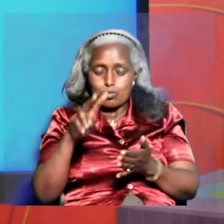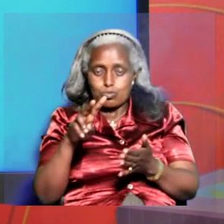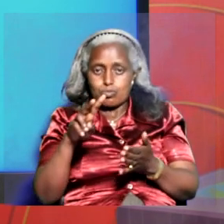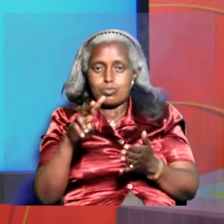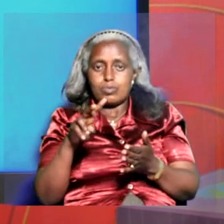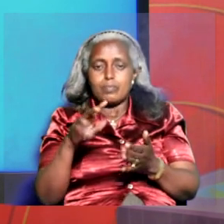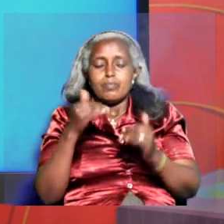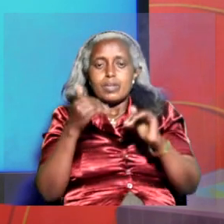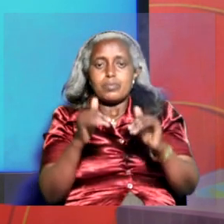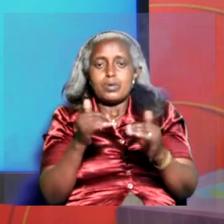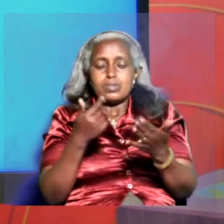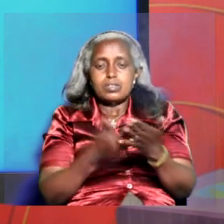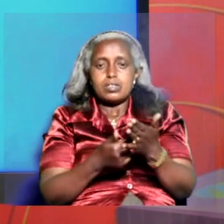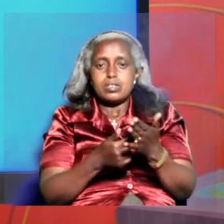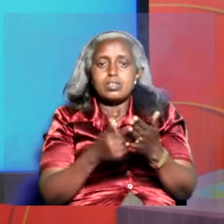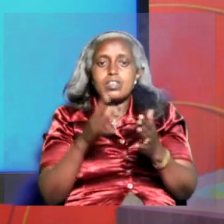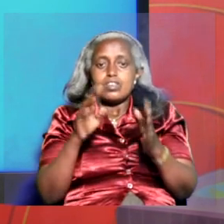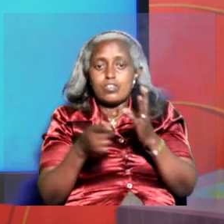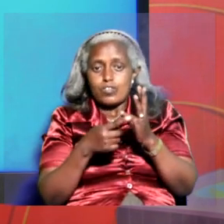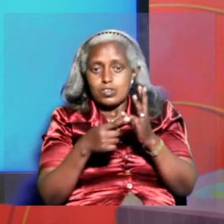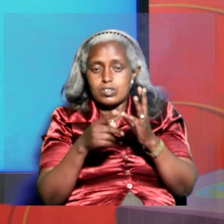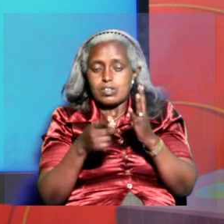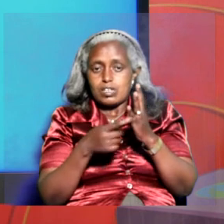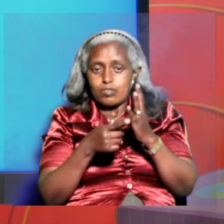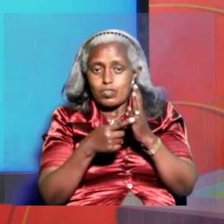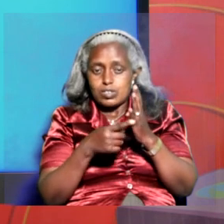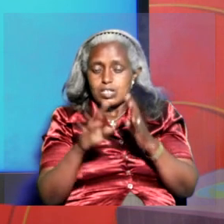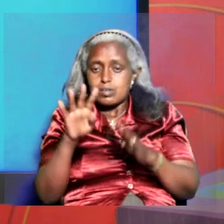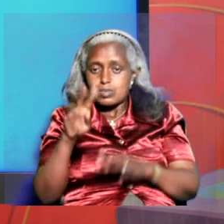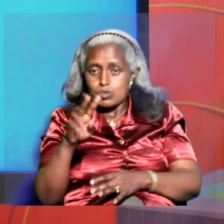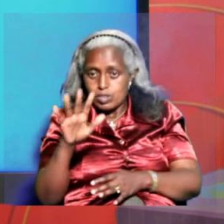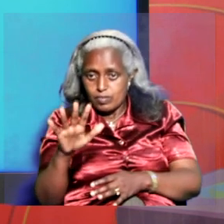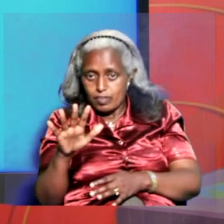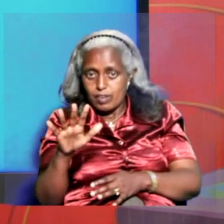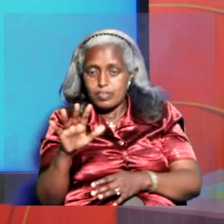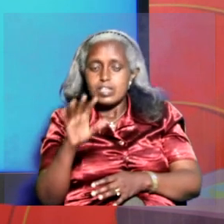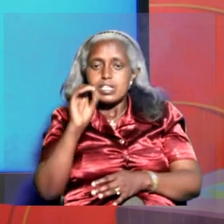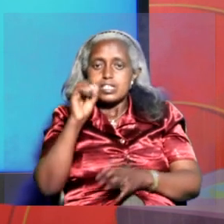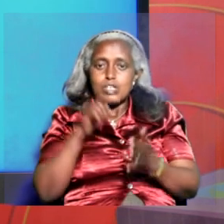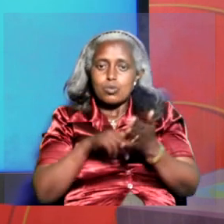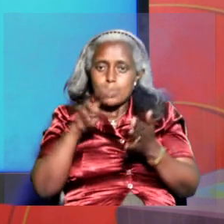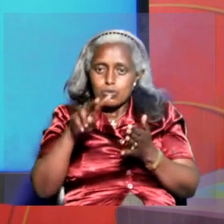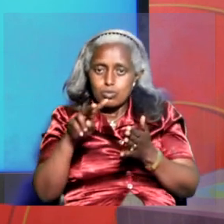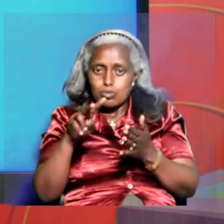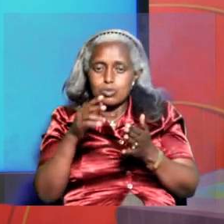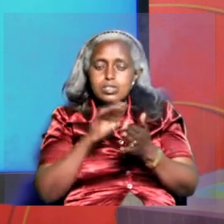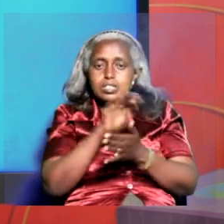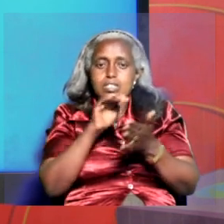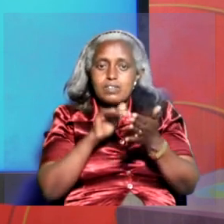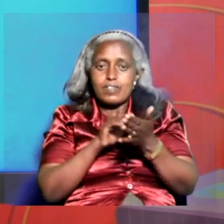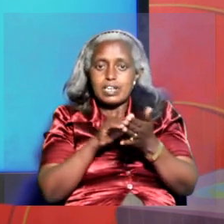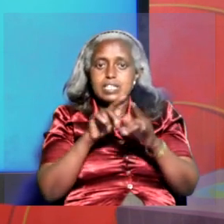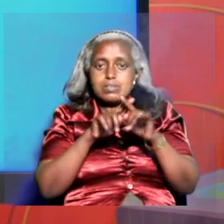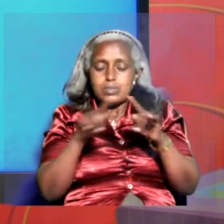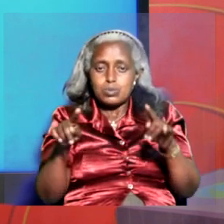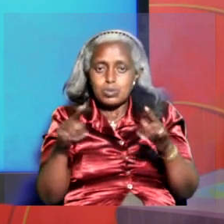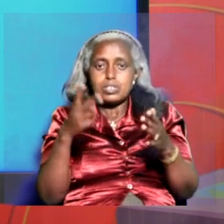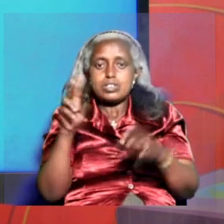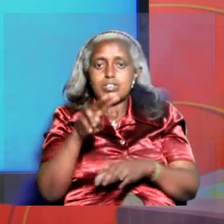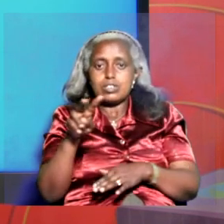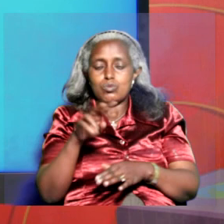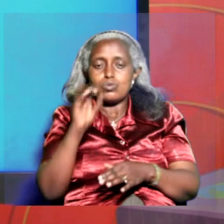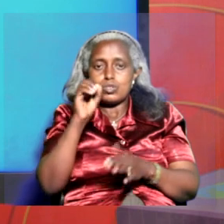So the fourth item, it is 25 plus 0.2 of the difference between the two.